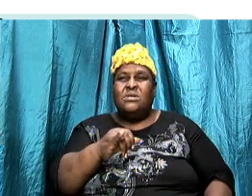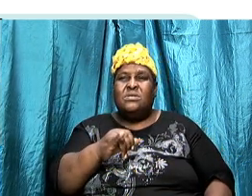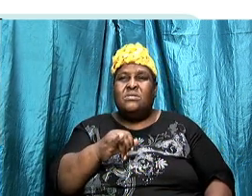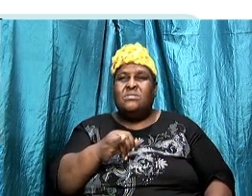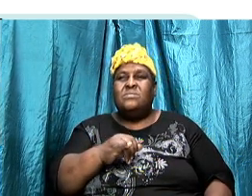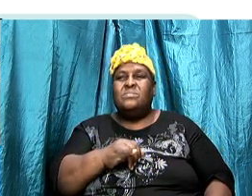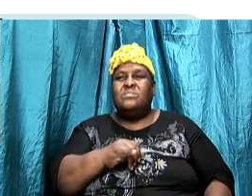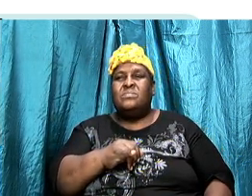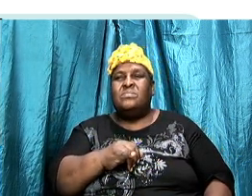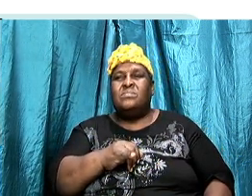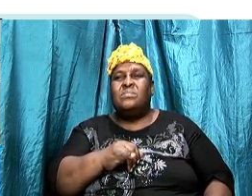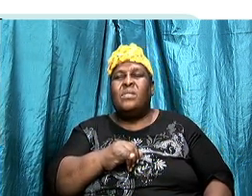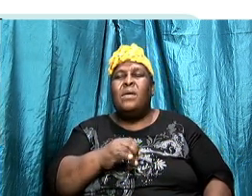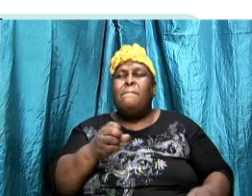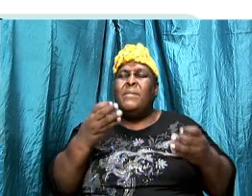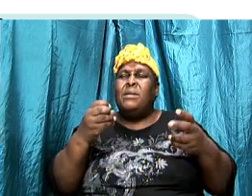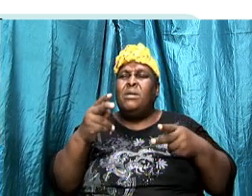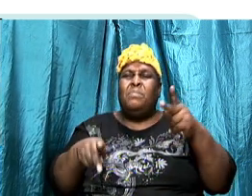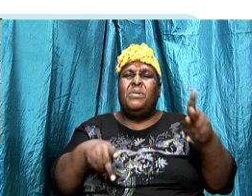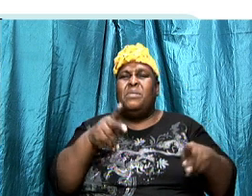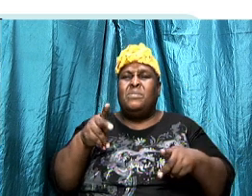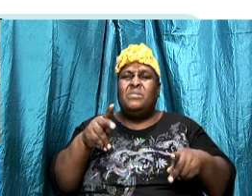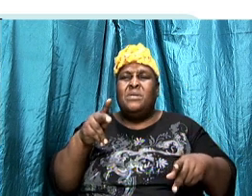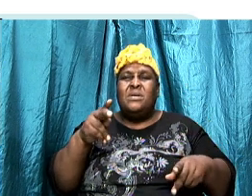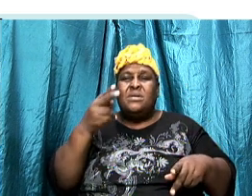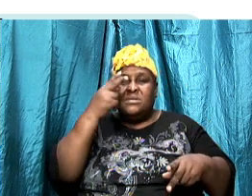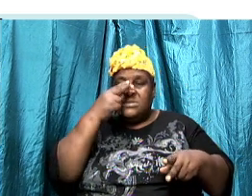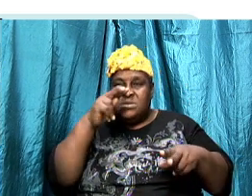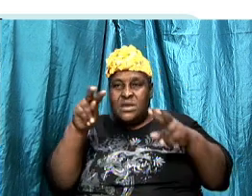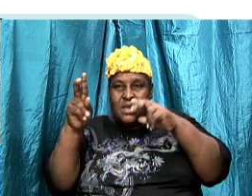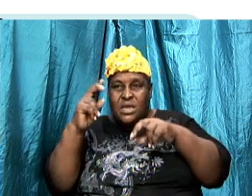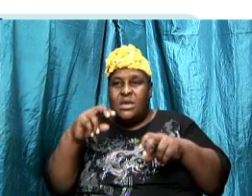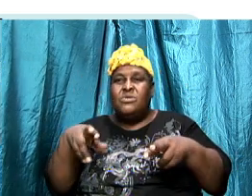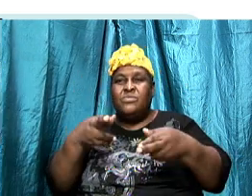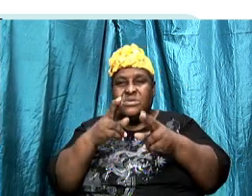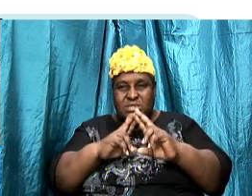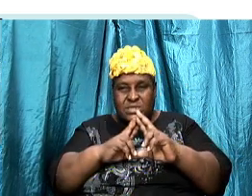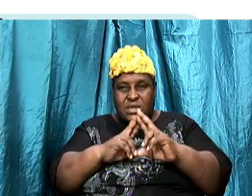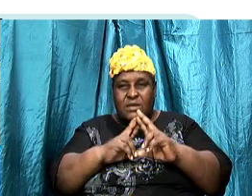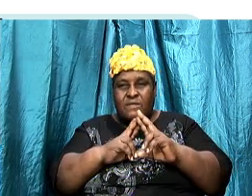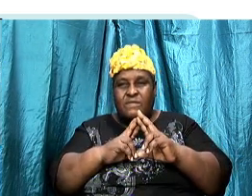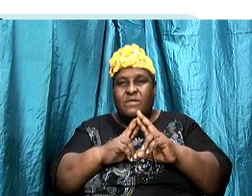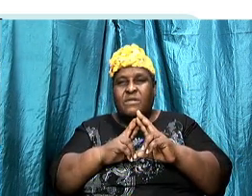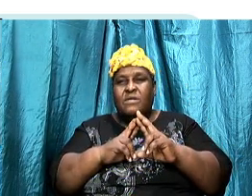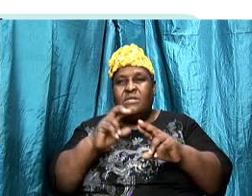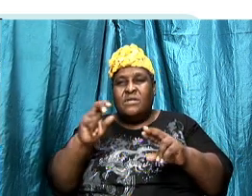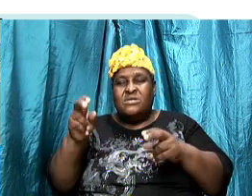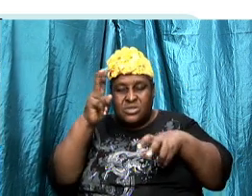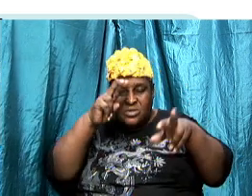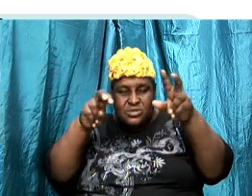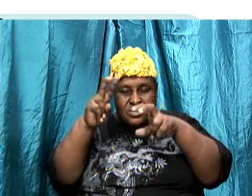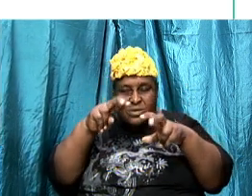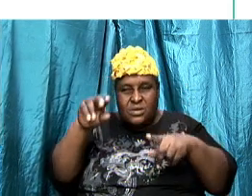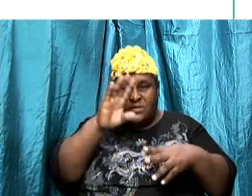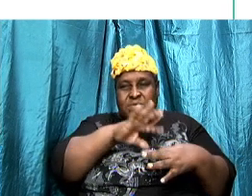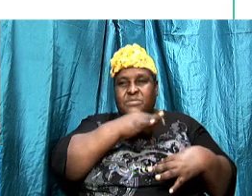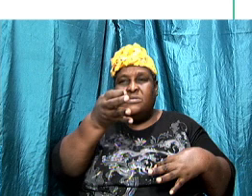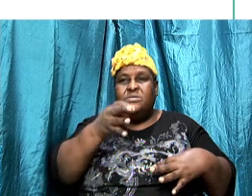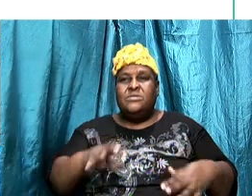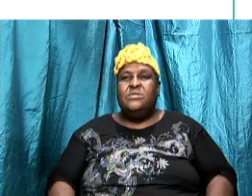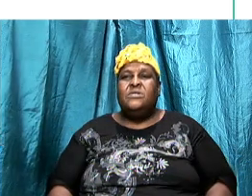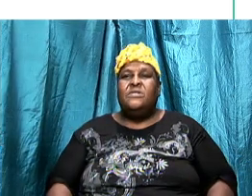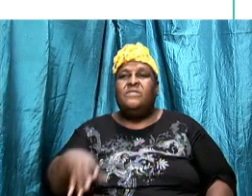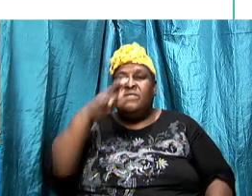gift. A lot of folks seem to get this one. Well, I am not one of those folks. But let us move on to the next